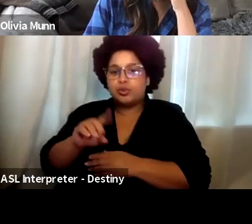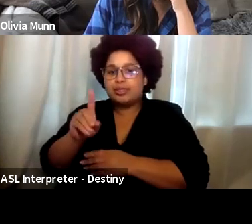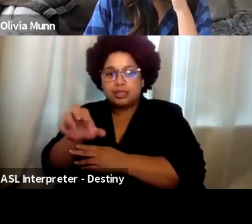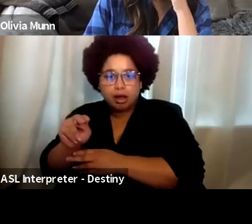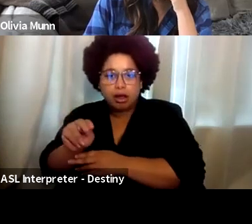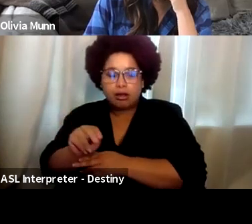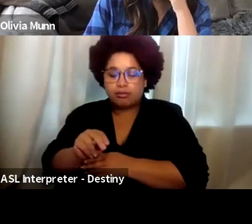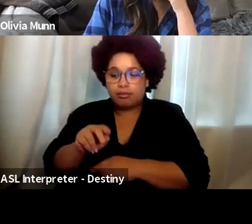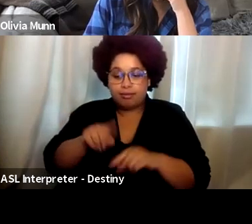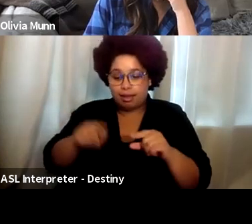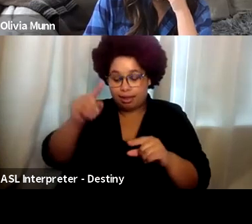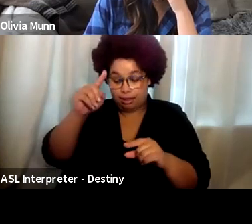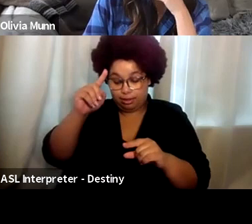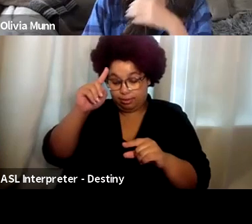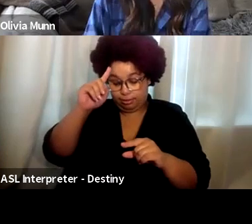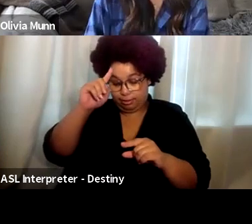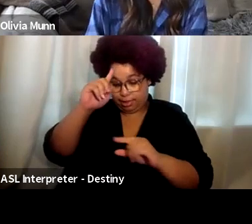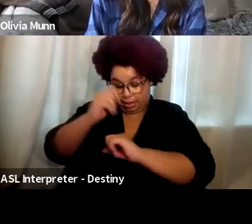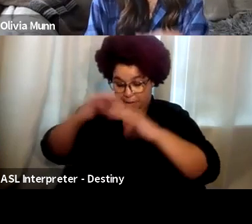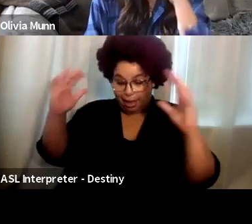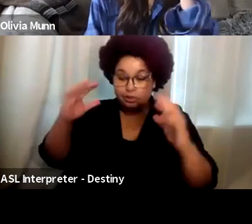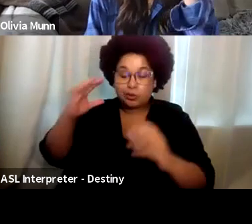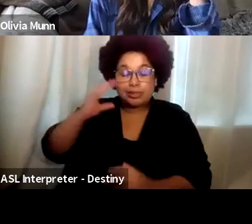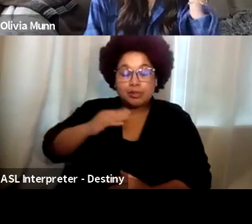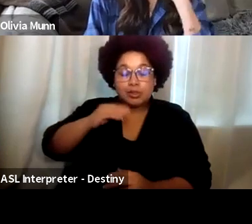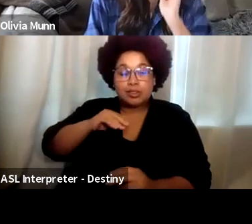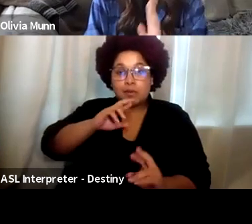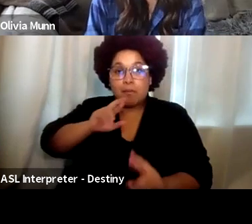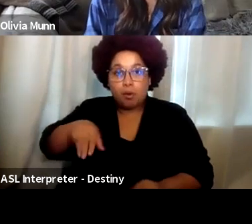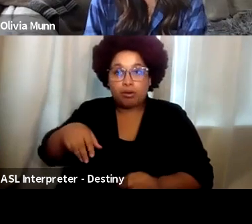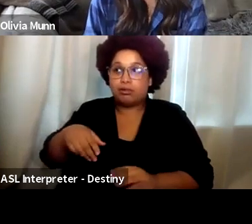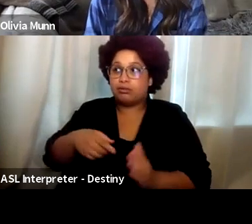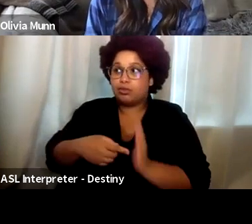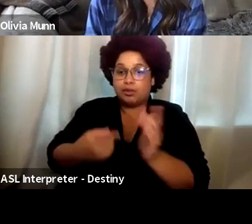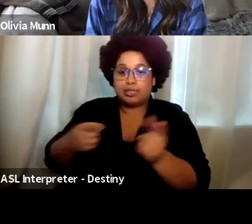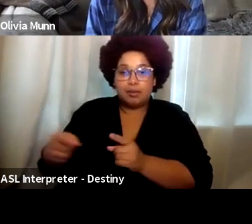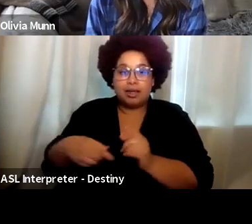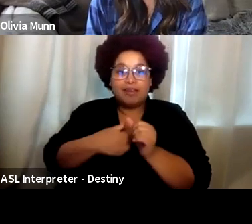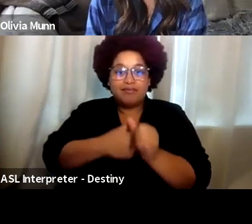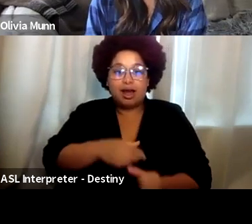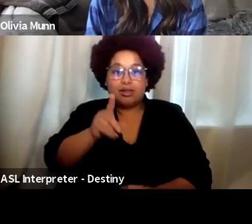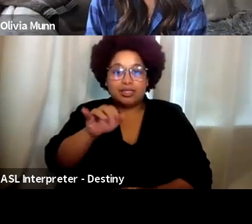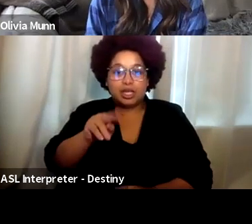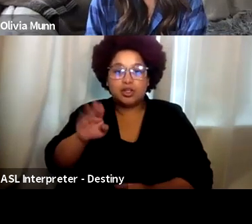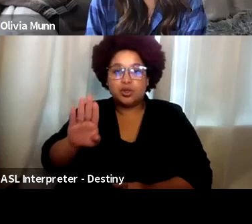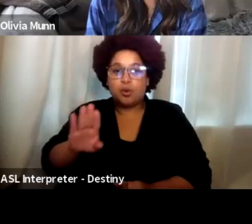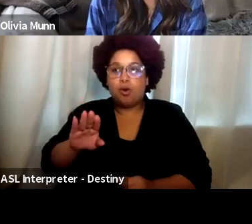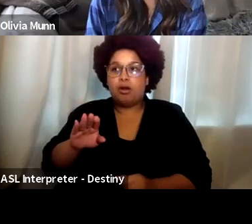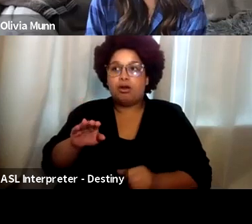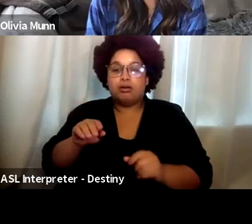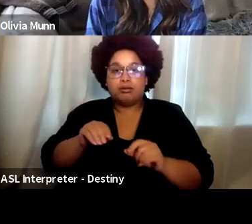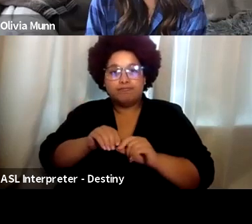what you guys have had to go through just reporting everything that's going on. Dion, I follow you and I see your feeds, and it's heart-wrenching every